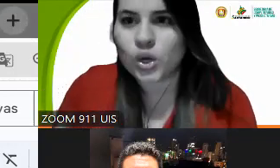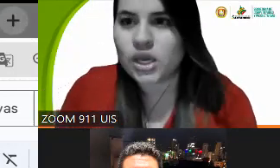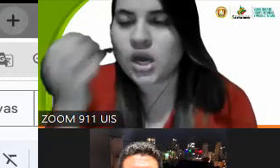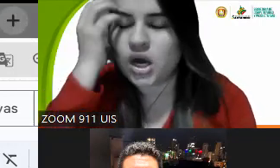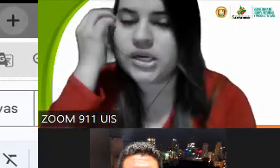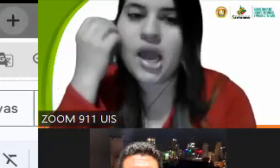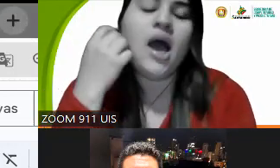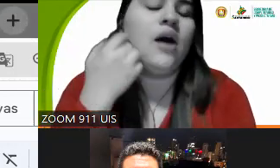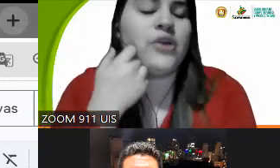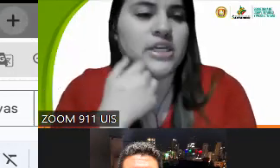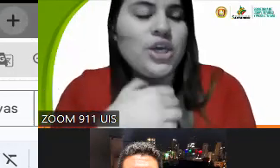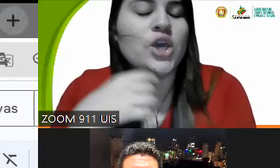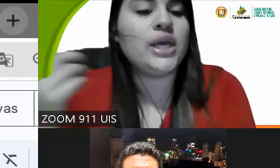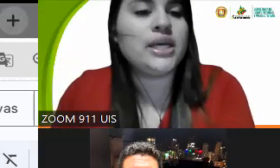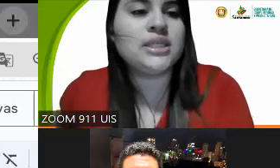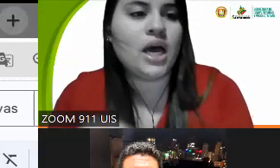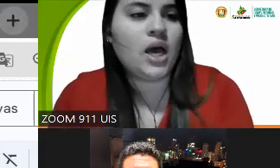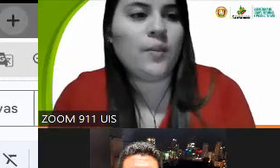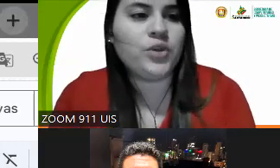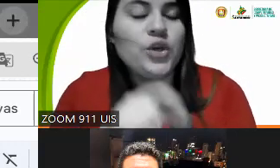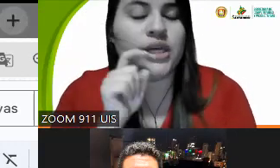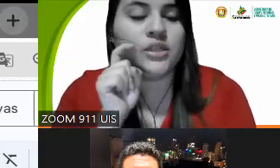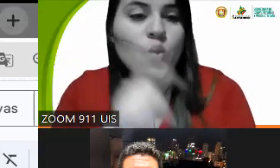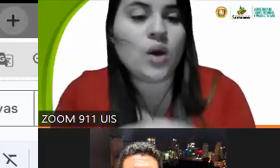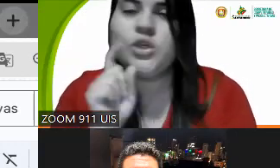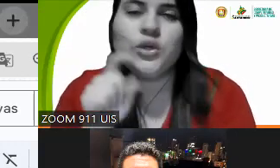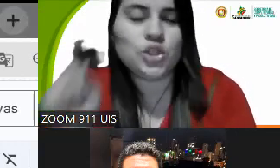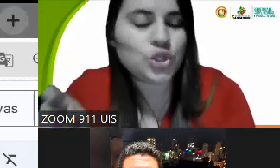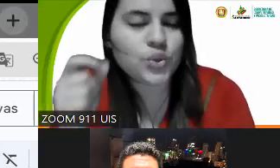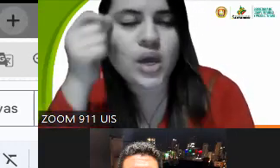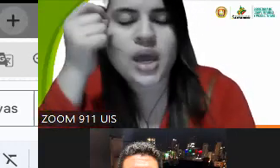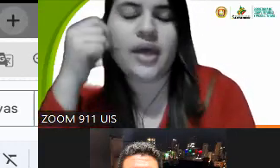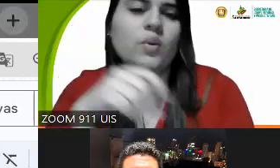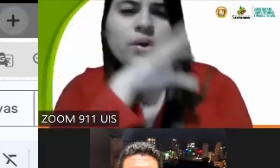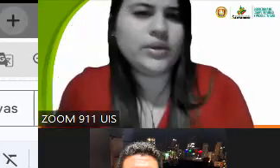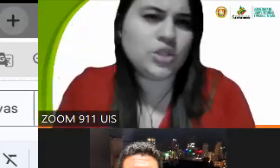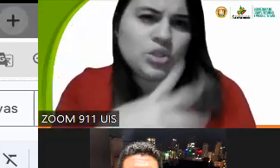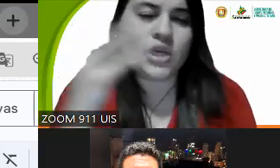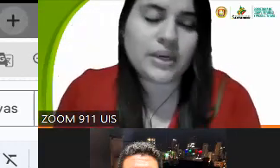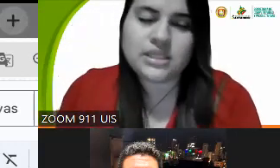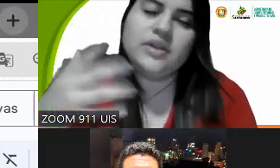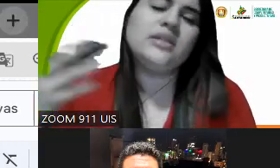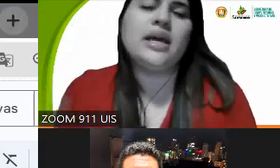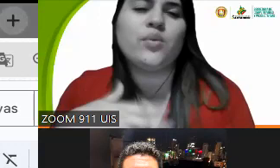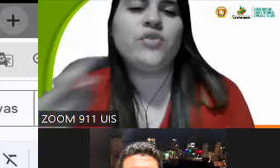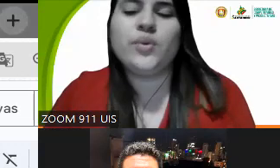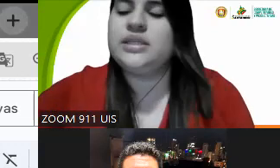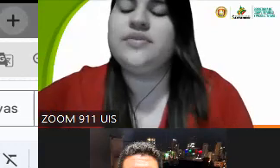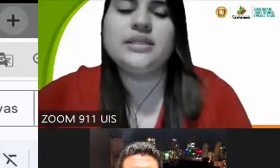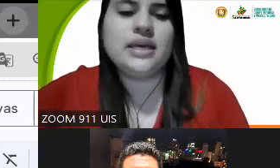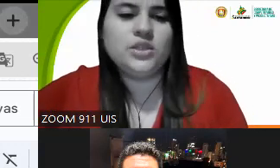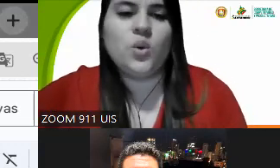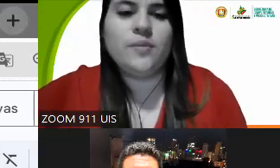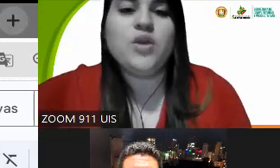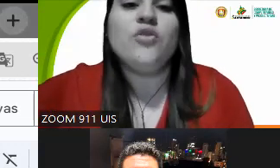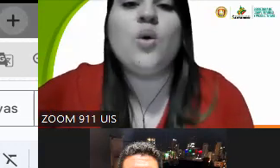to be working on finishing unit 1, unit 2, and then we're going to do some activities like review